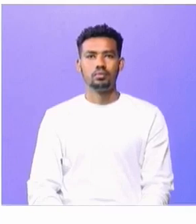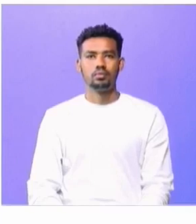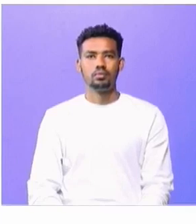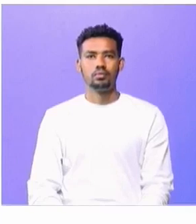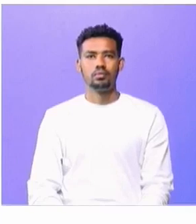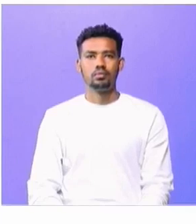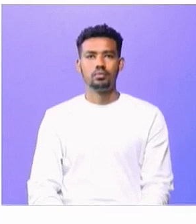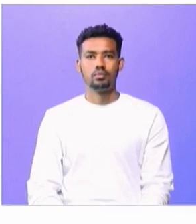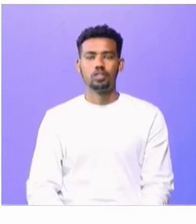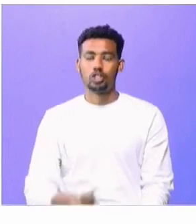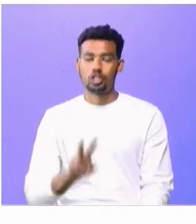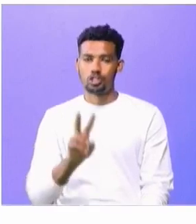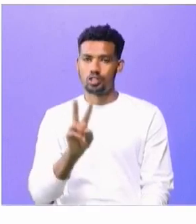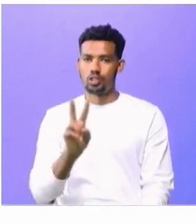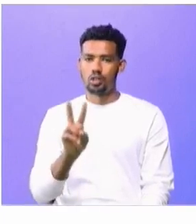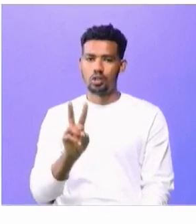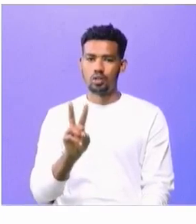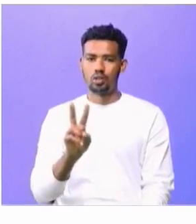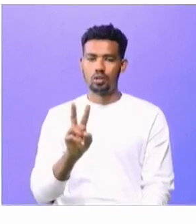For 2,